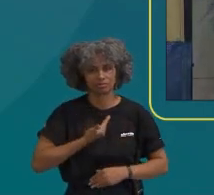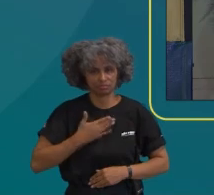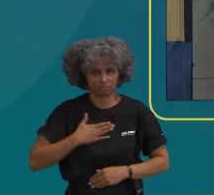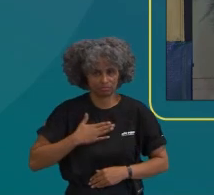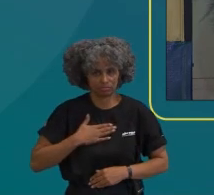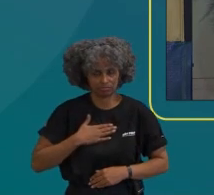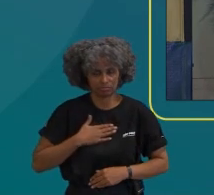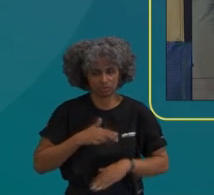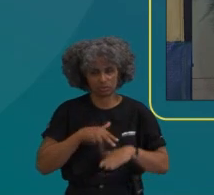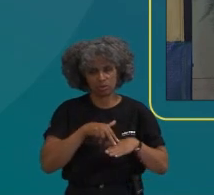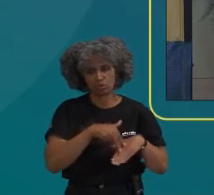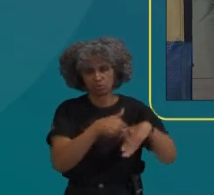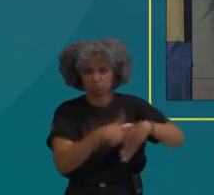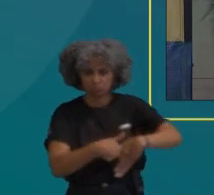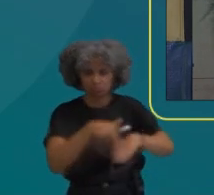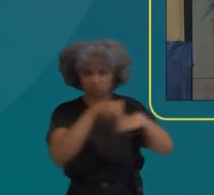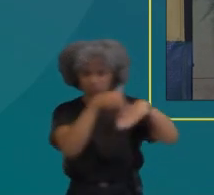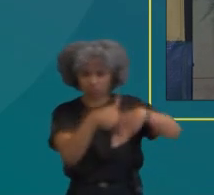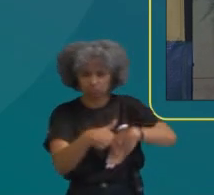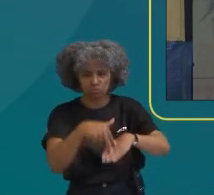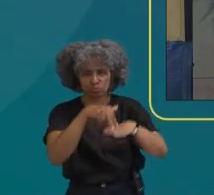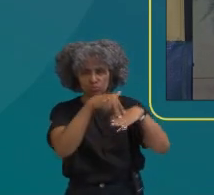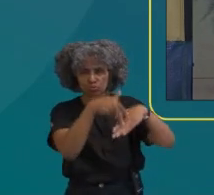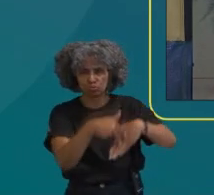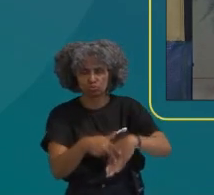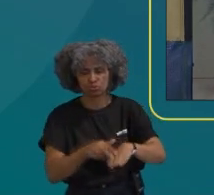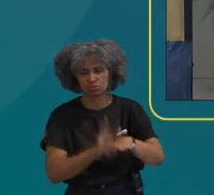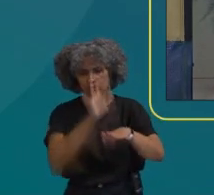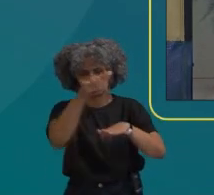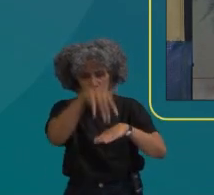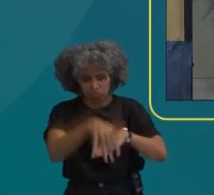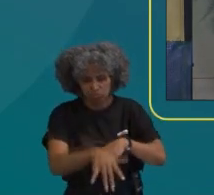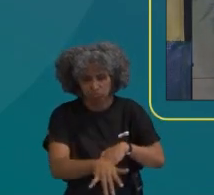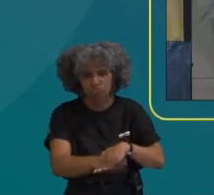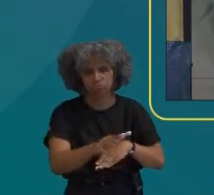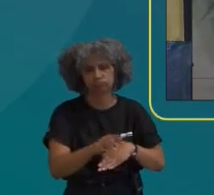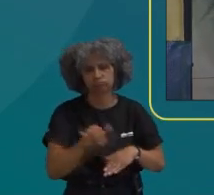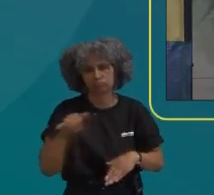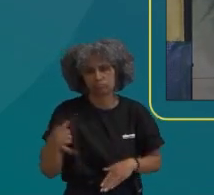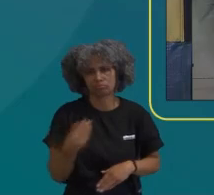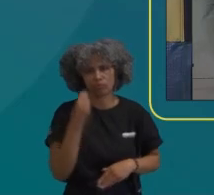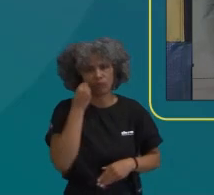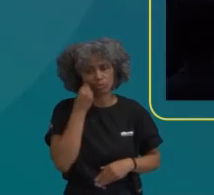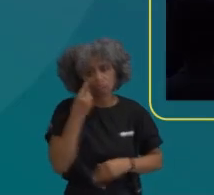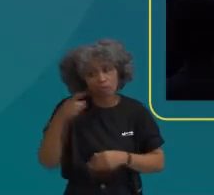the wave in Del Carmen. The mayor will welcome you there. Thank you very much, Mayor.